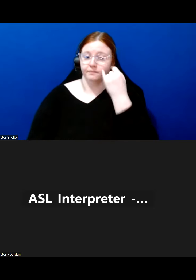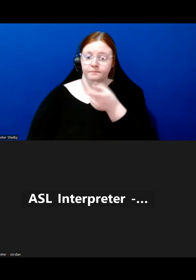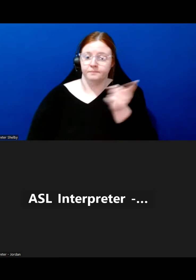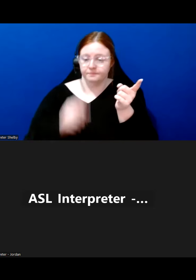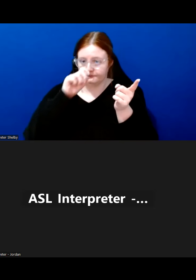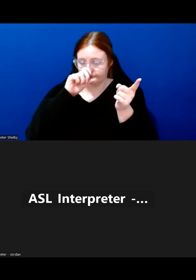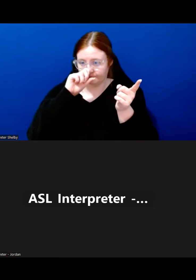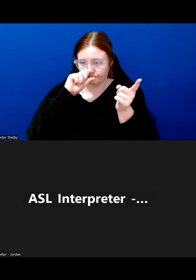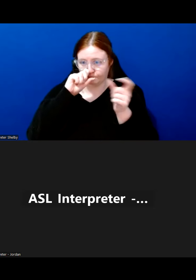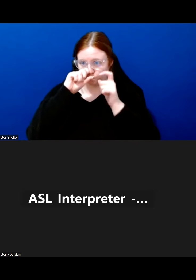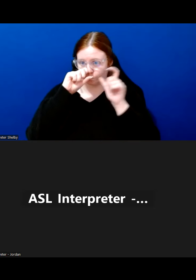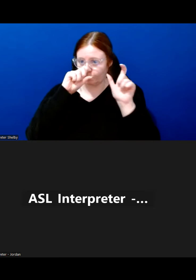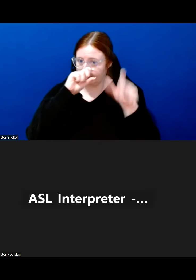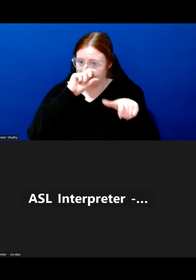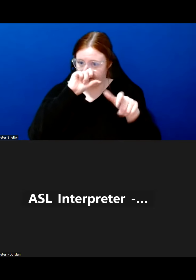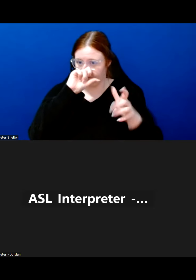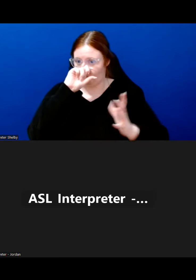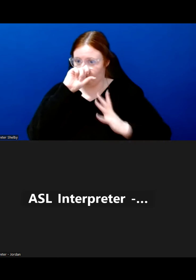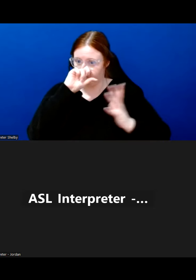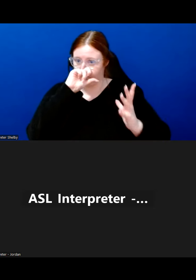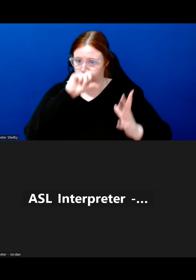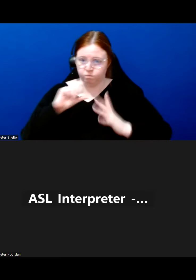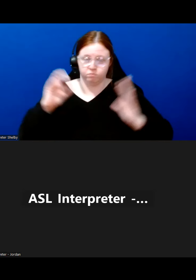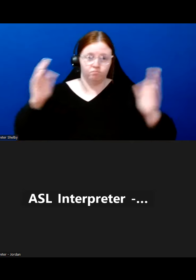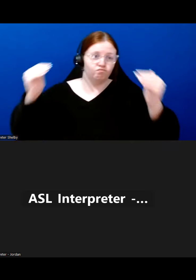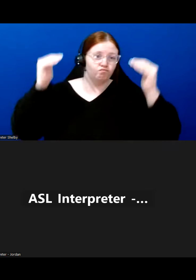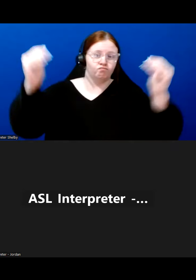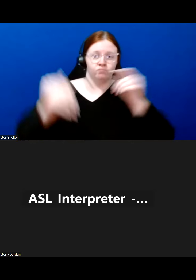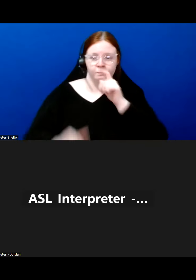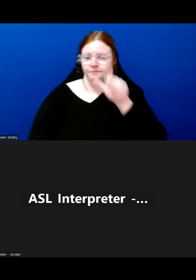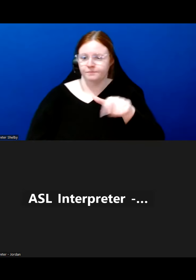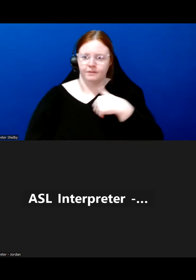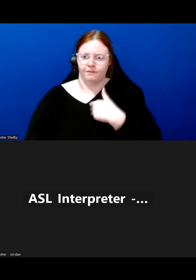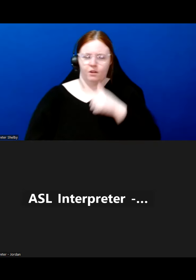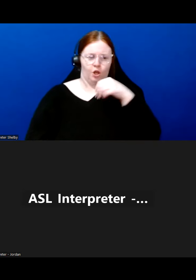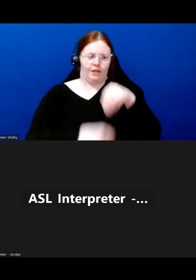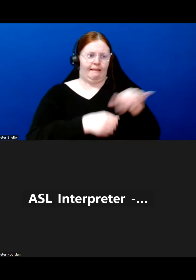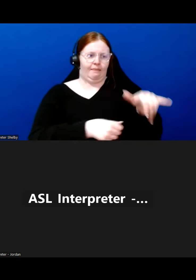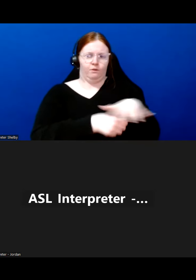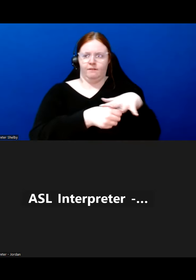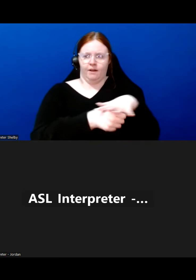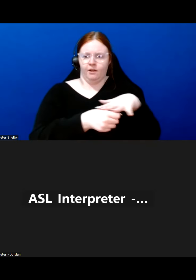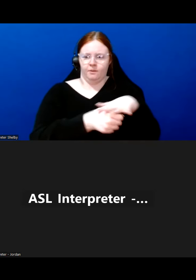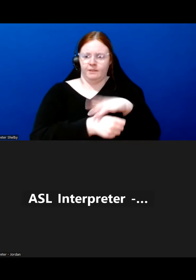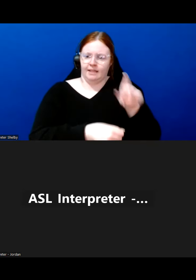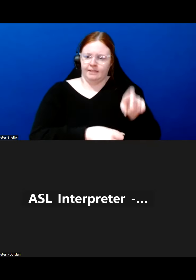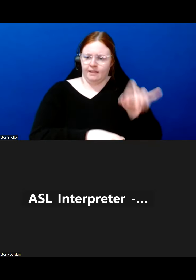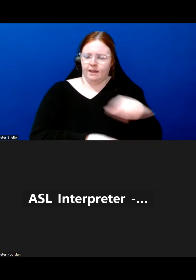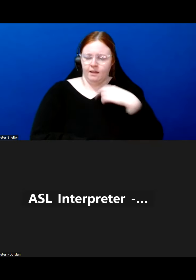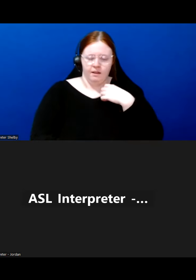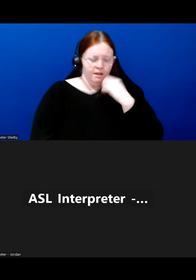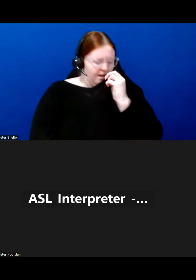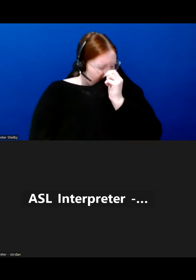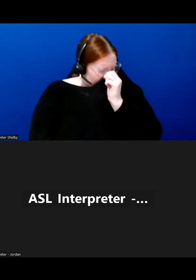need some of those higher end technologies because you're not in those environments that really need that advanced noise